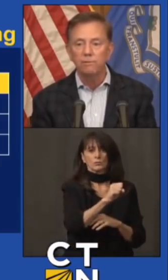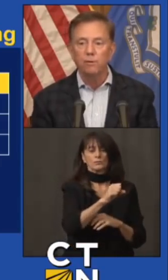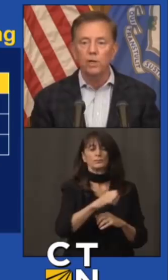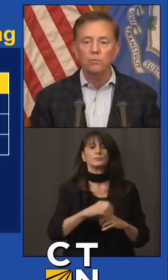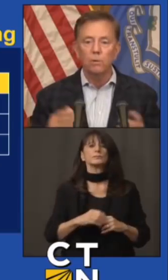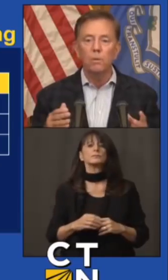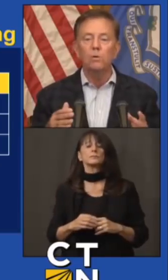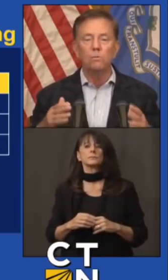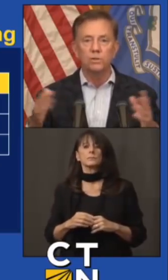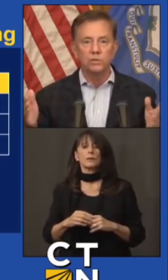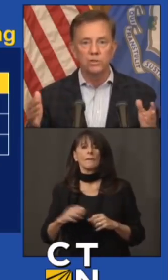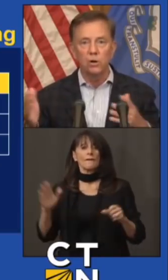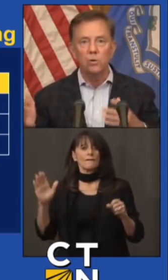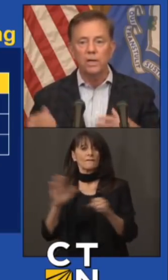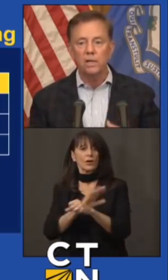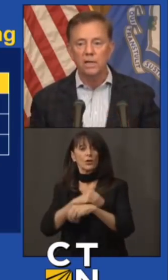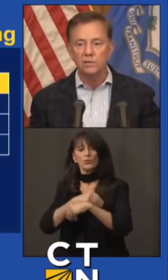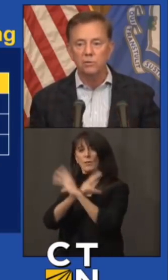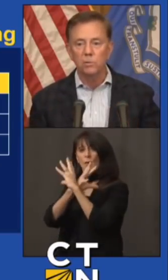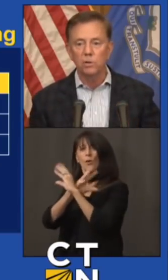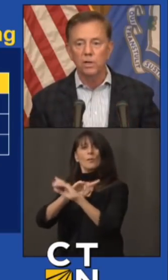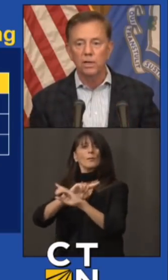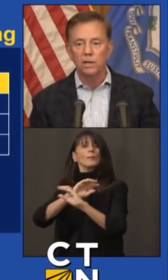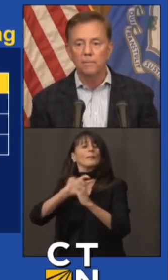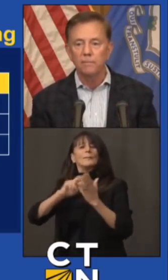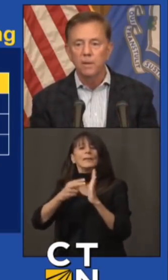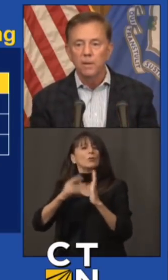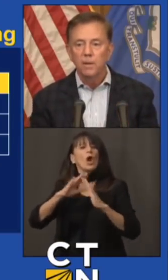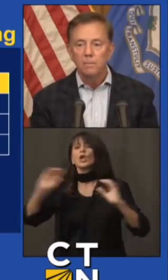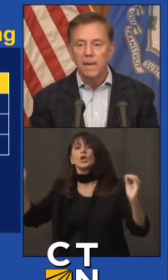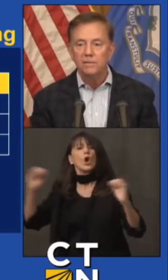to fully remote, which is no in-classroom learning,